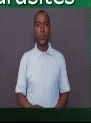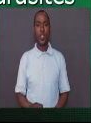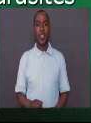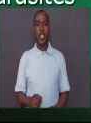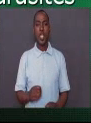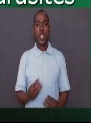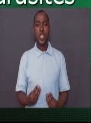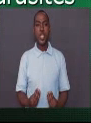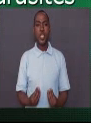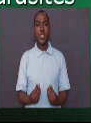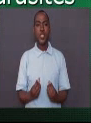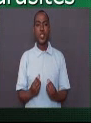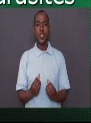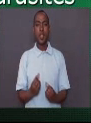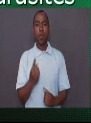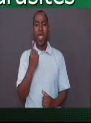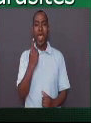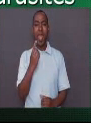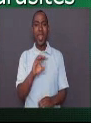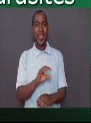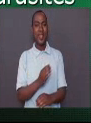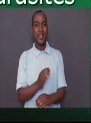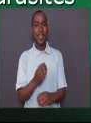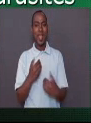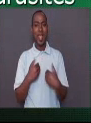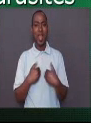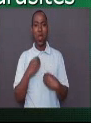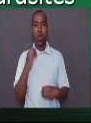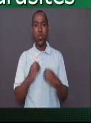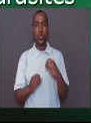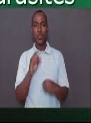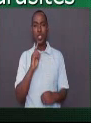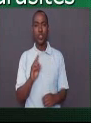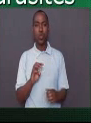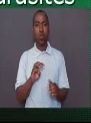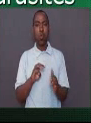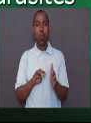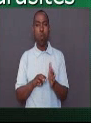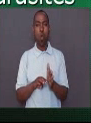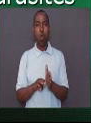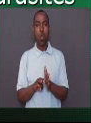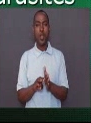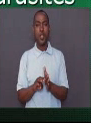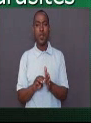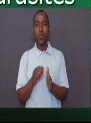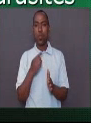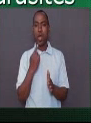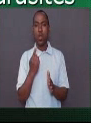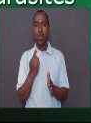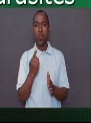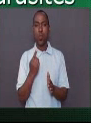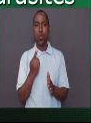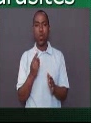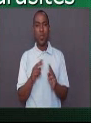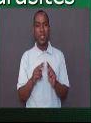Yeasts are single-celled organisms, while molds are made of thin,